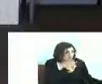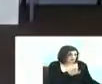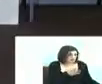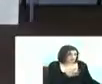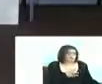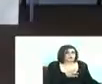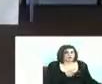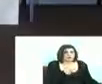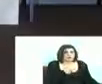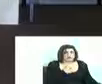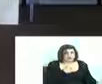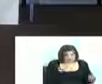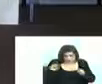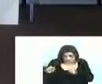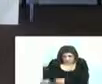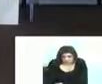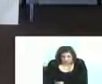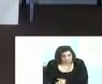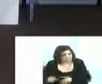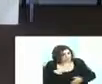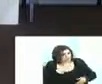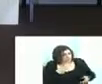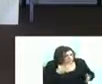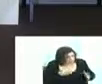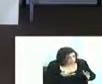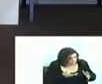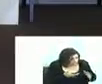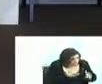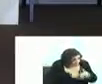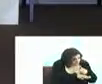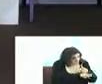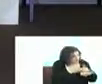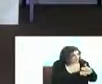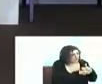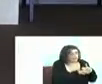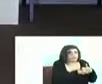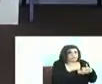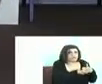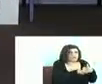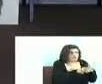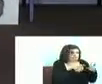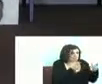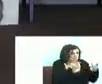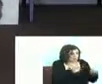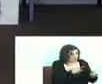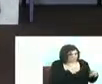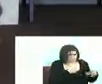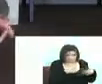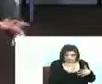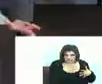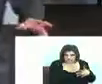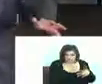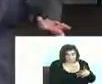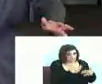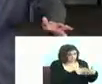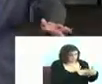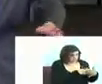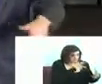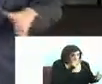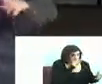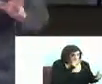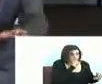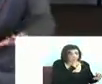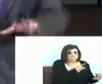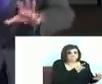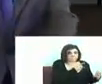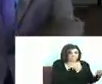And so I put down my bag and I step in to this culvert. And as I do so, as scared and worried as that baby duck was, it